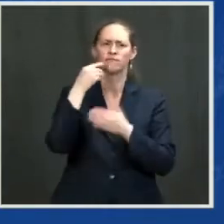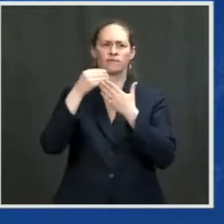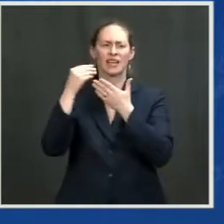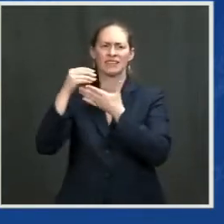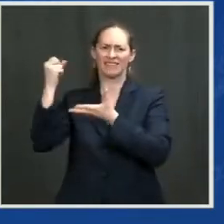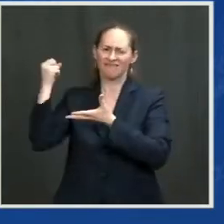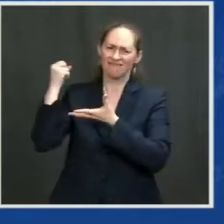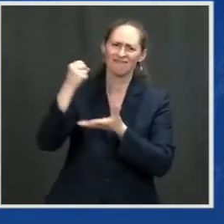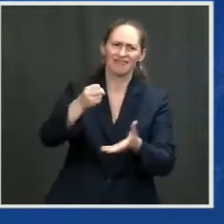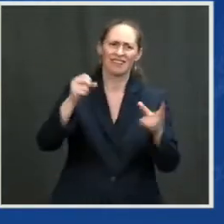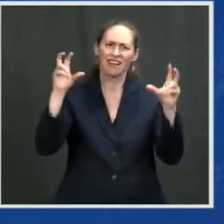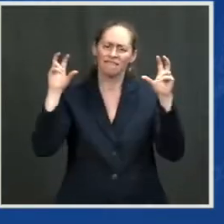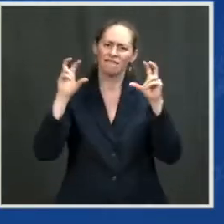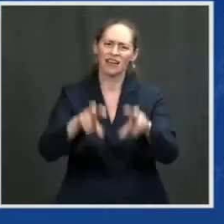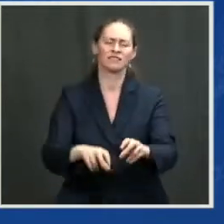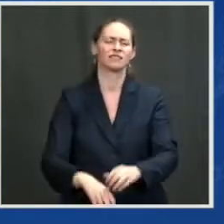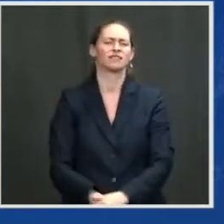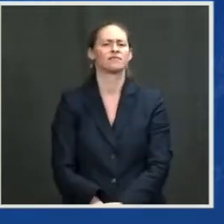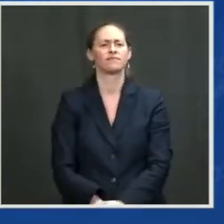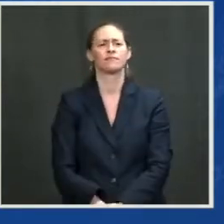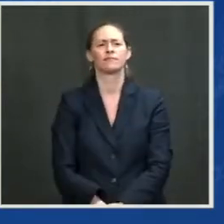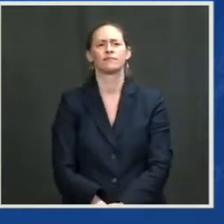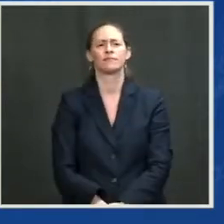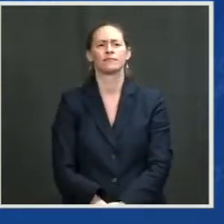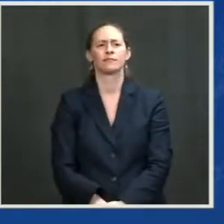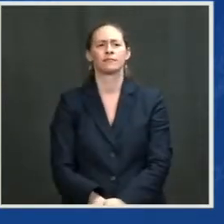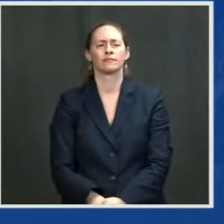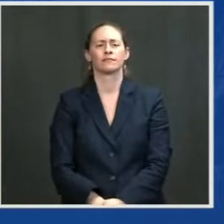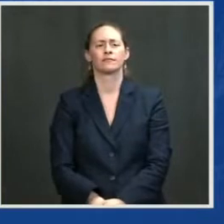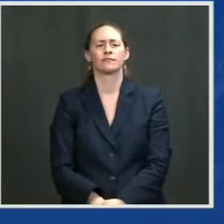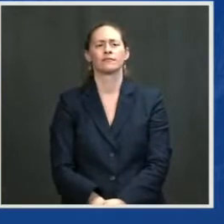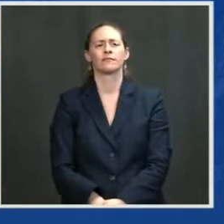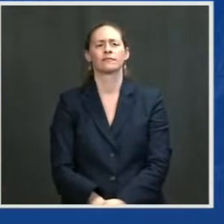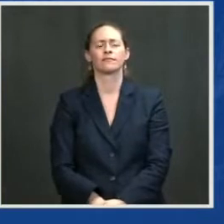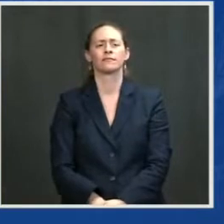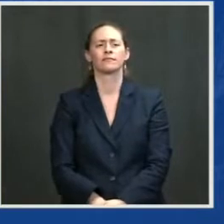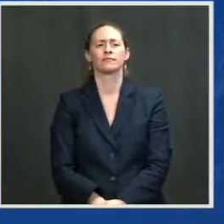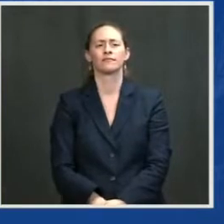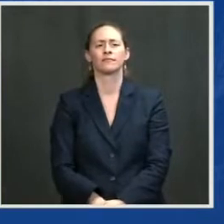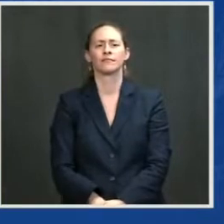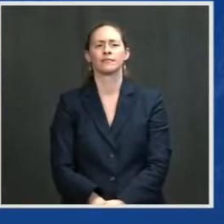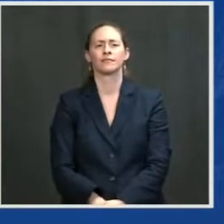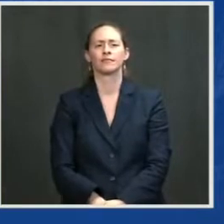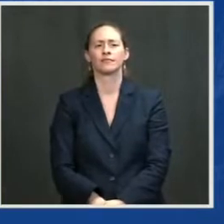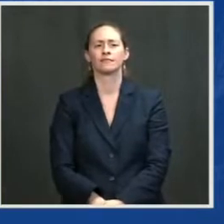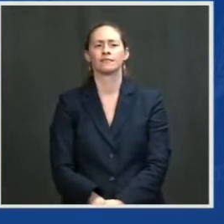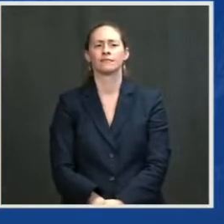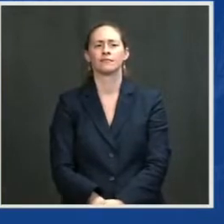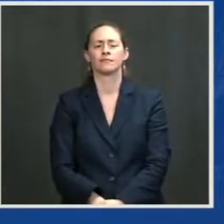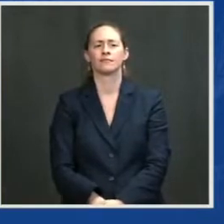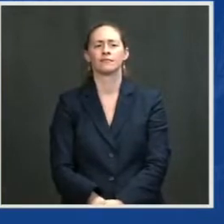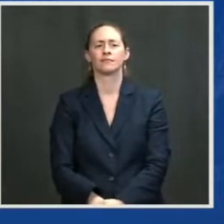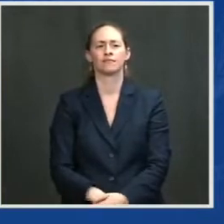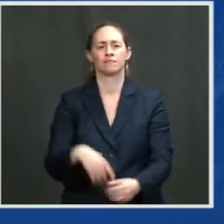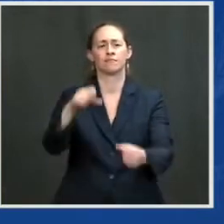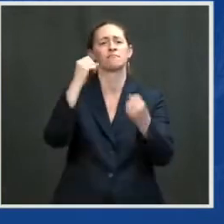and center, agree that these are investments we need to make to generate historic economic growth that's